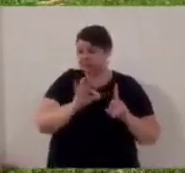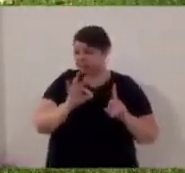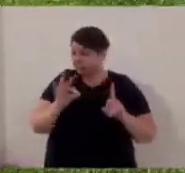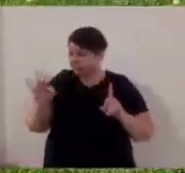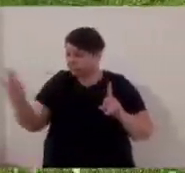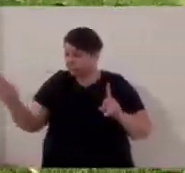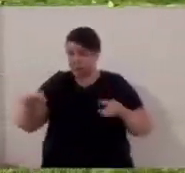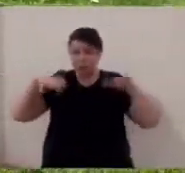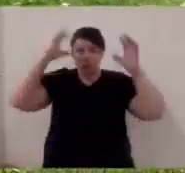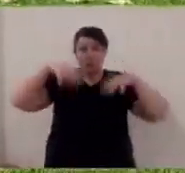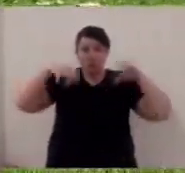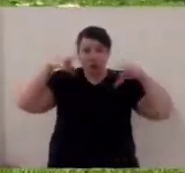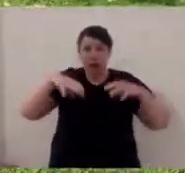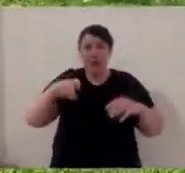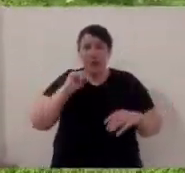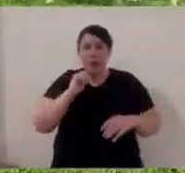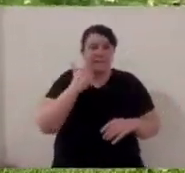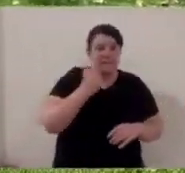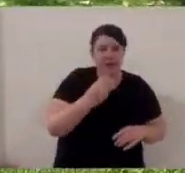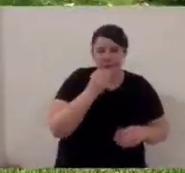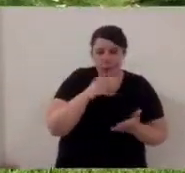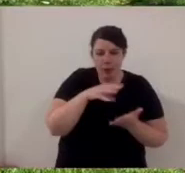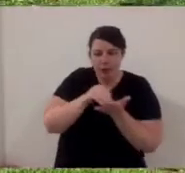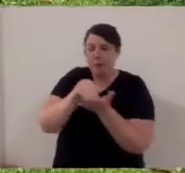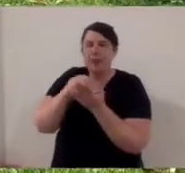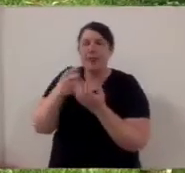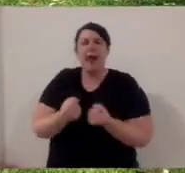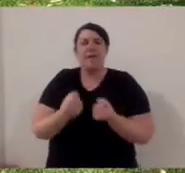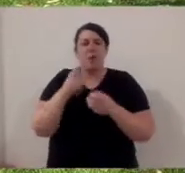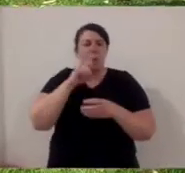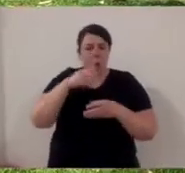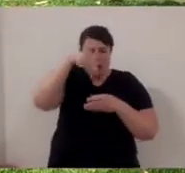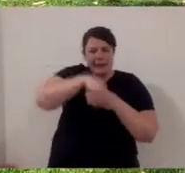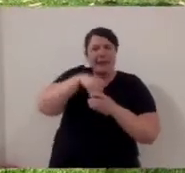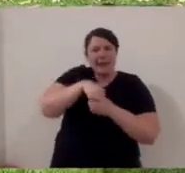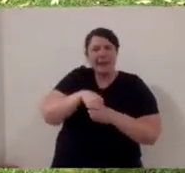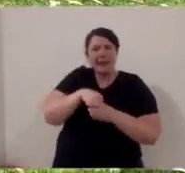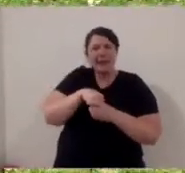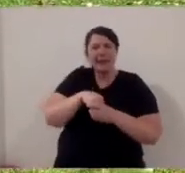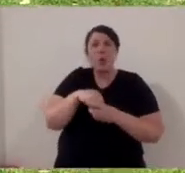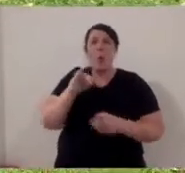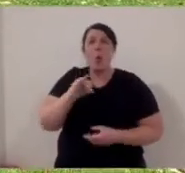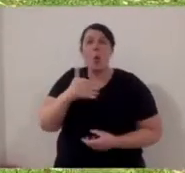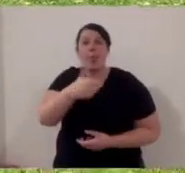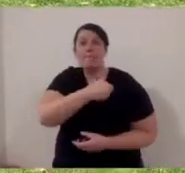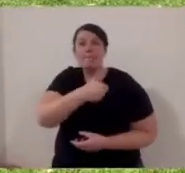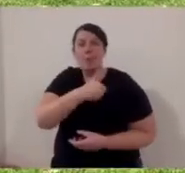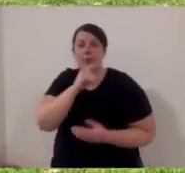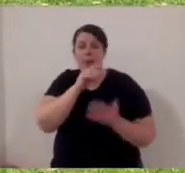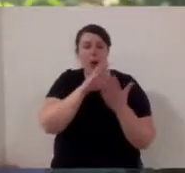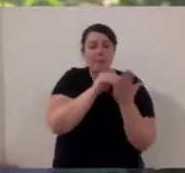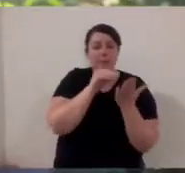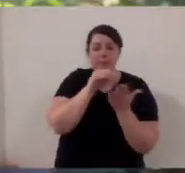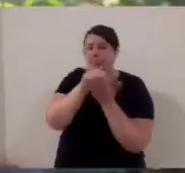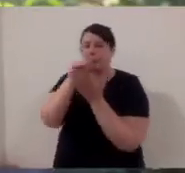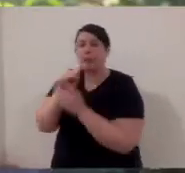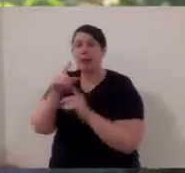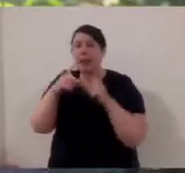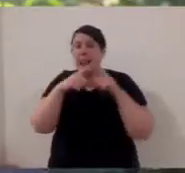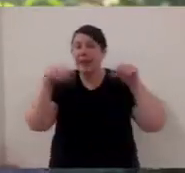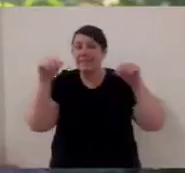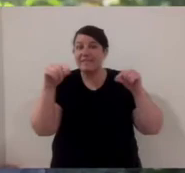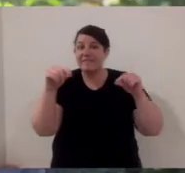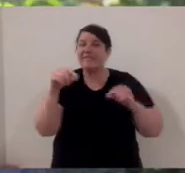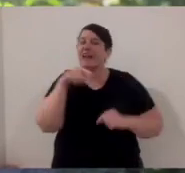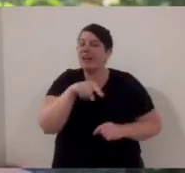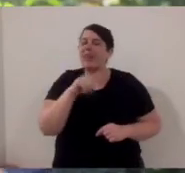without rainfall, they'll pick foods that have the highest moisture content. Or in the morning, they'll pick off leaves that have got little droplets